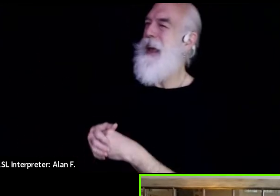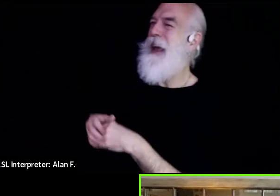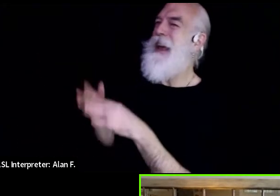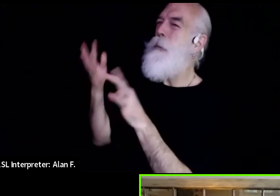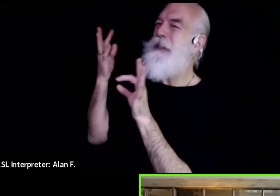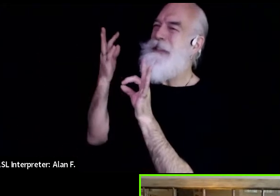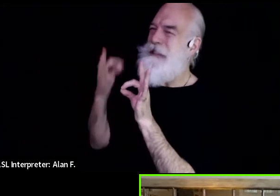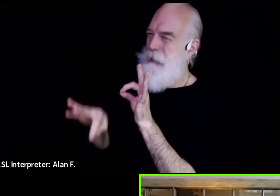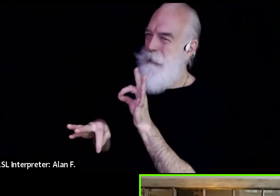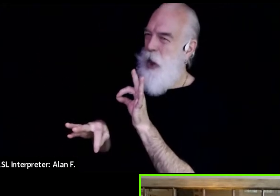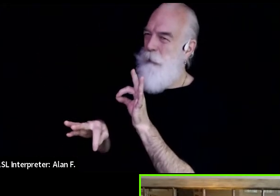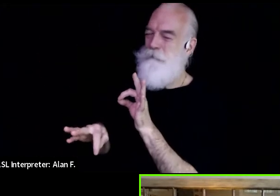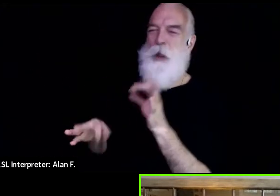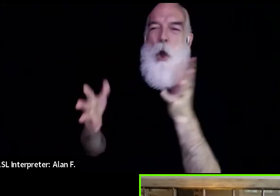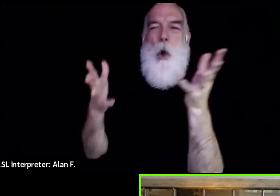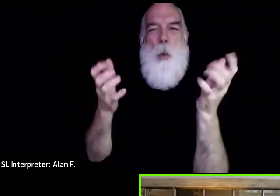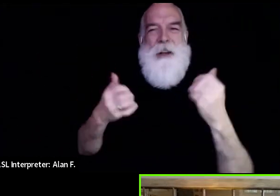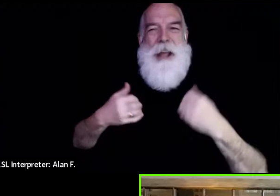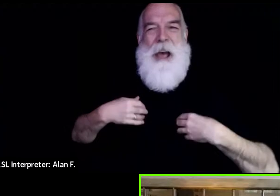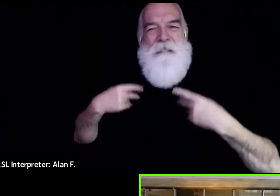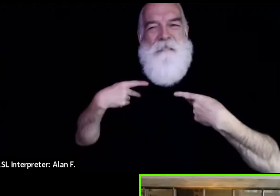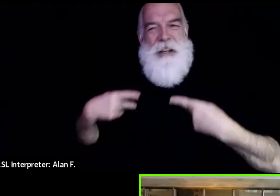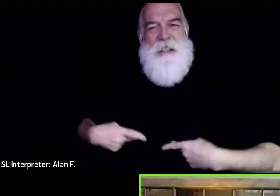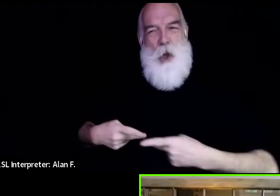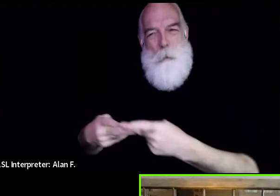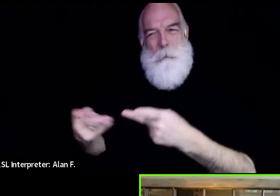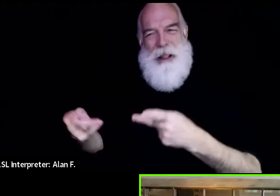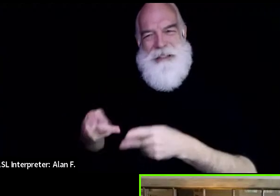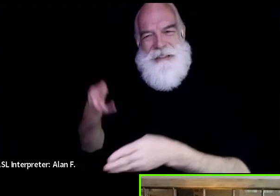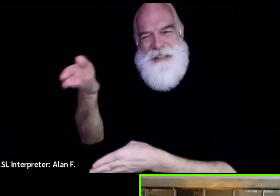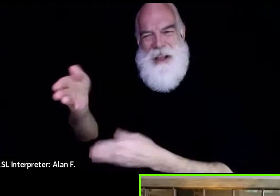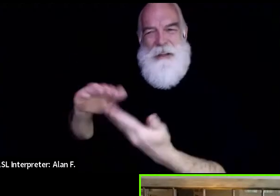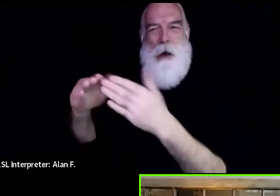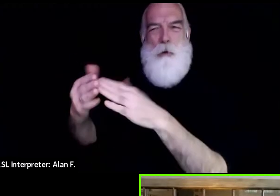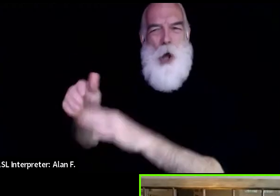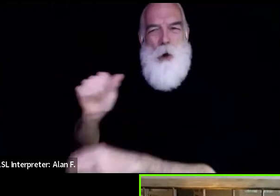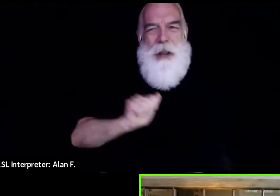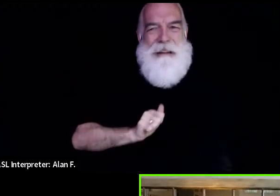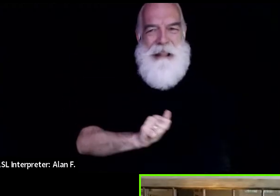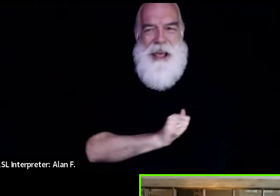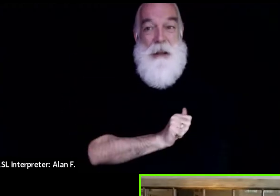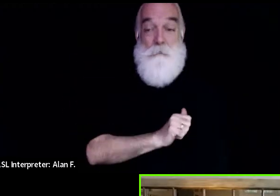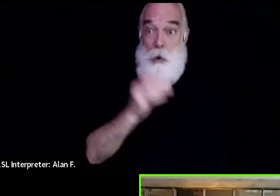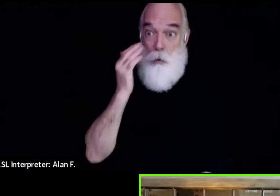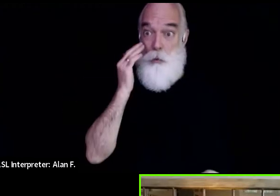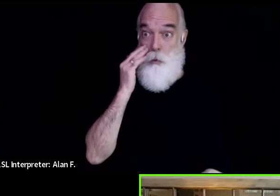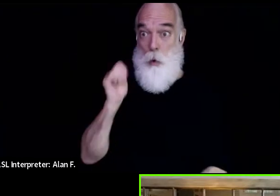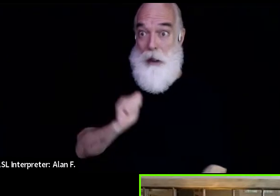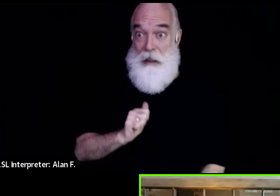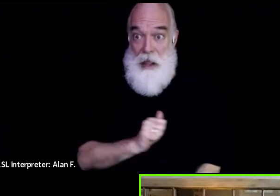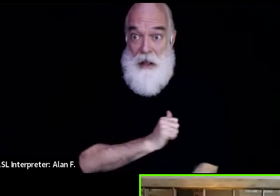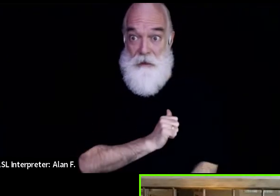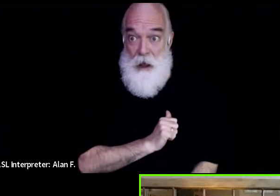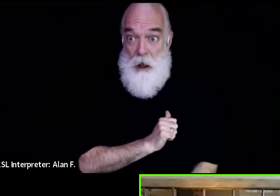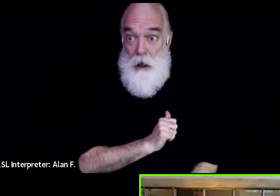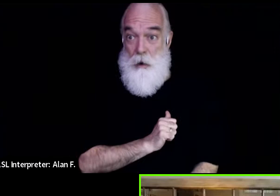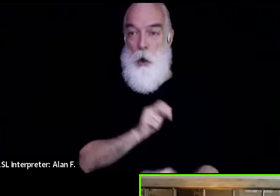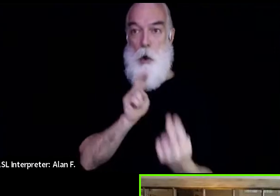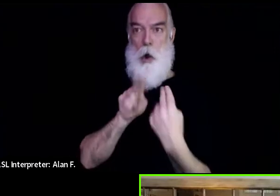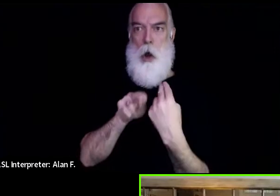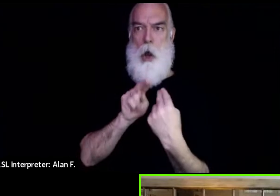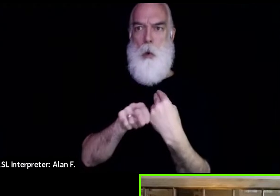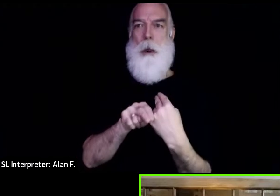this physical place in downtown Atlanta. If anyone's familiar with Atlanta, our main thoroughfare is Peachtree